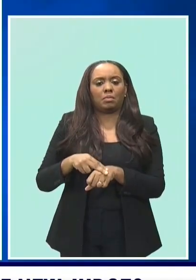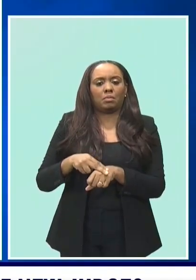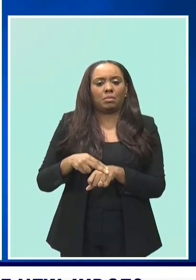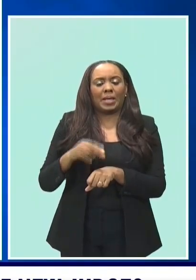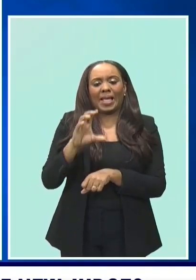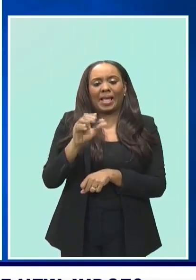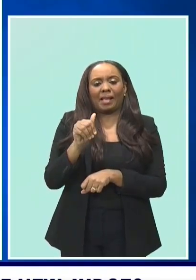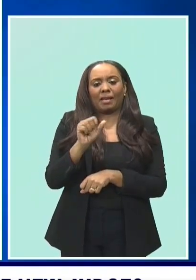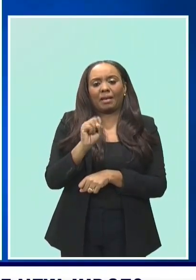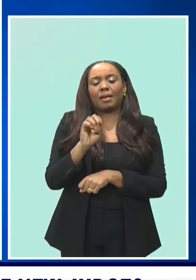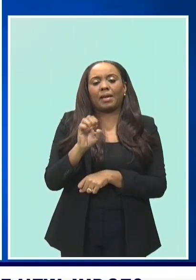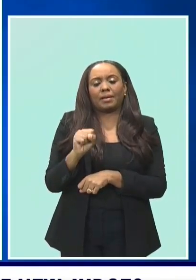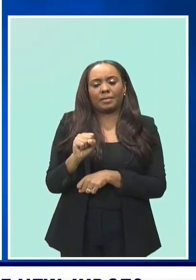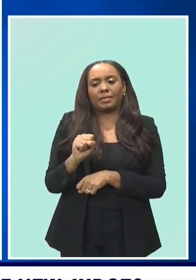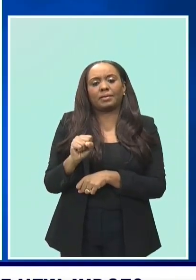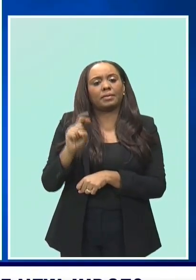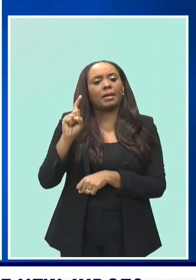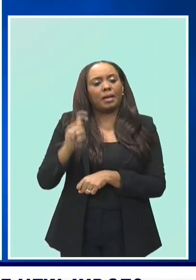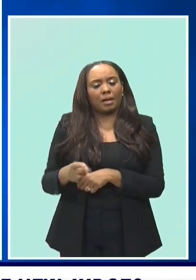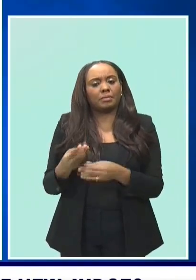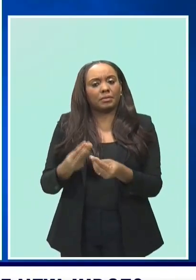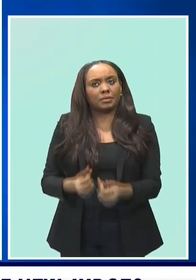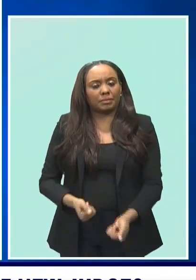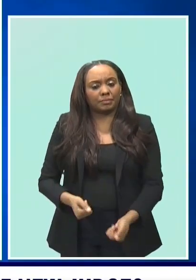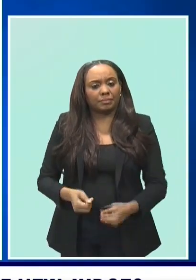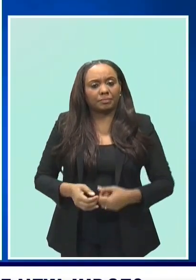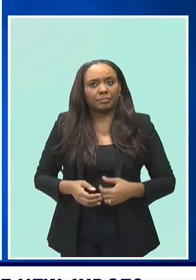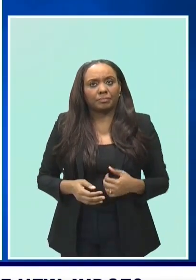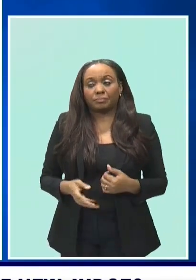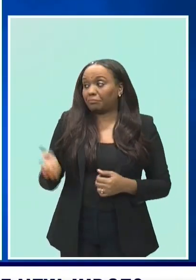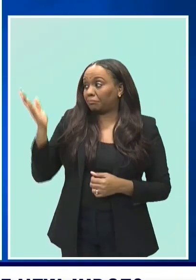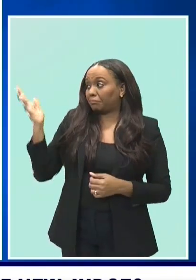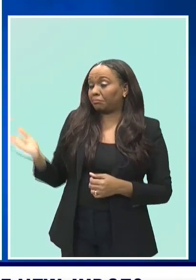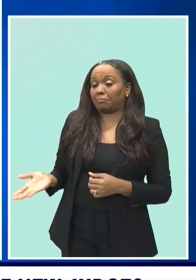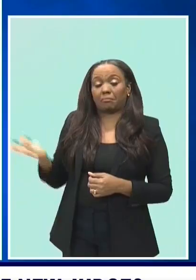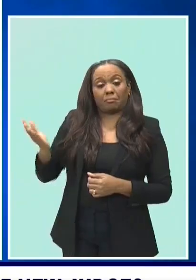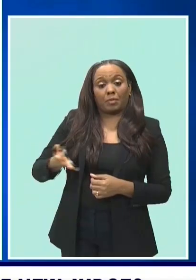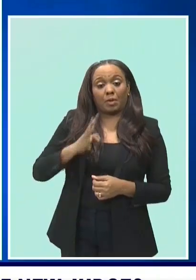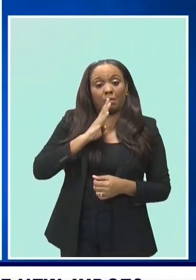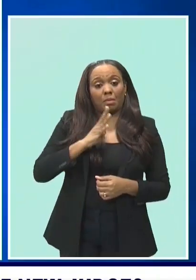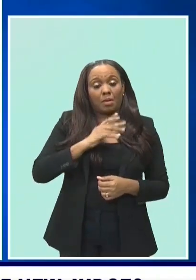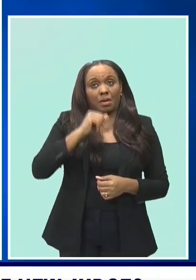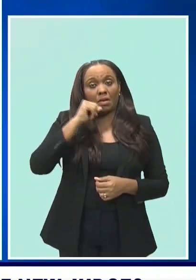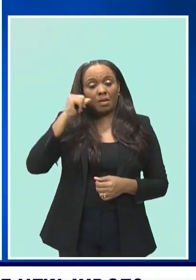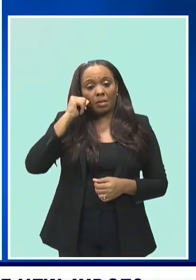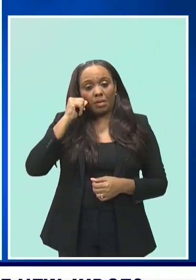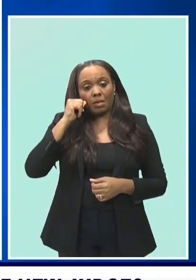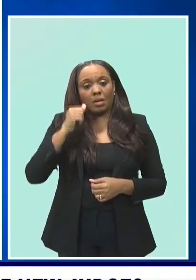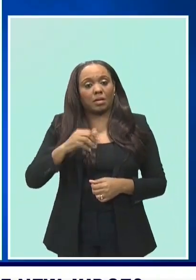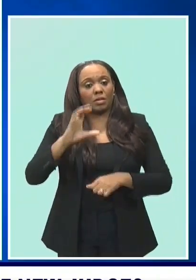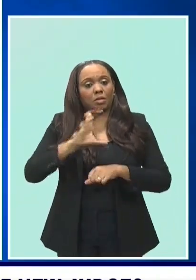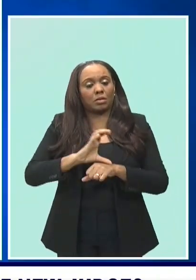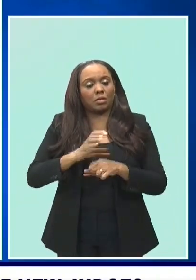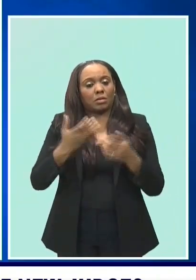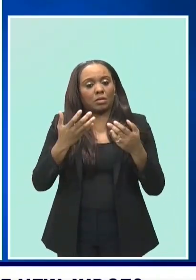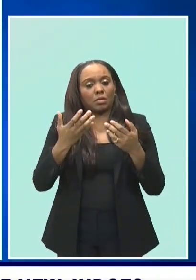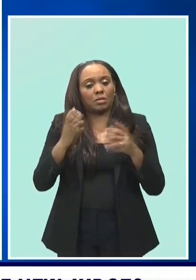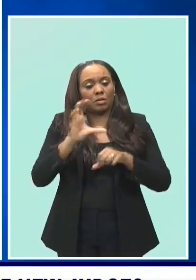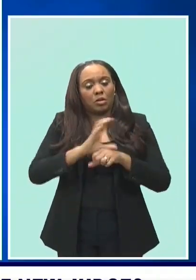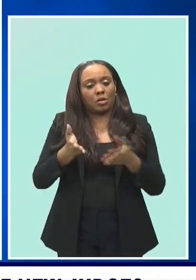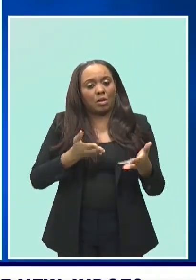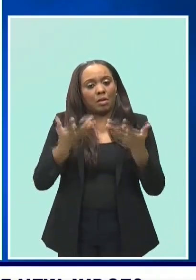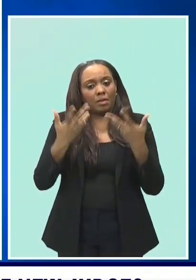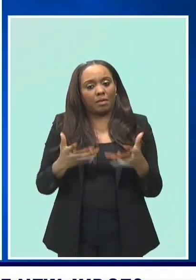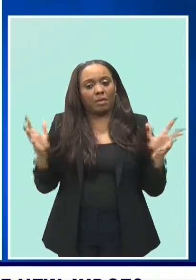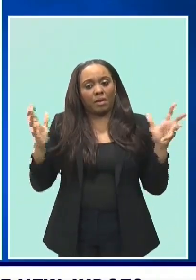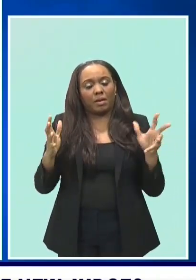need to be dealt with expeditiously. Ms. Smith-Miller was speaking after a church service to mark the opening of the legal year 2019 to